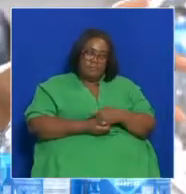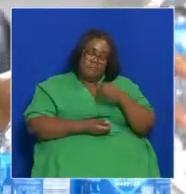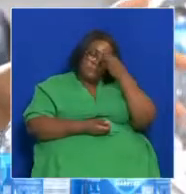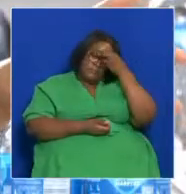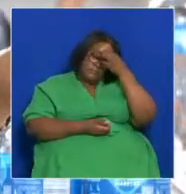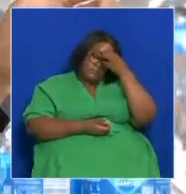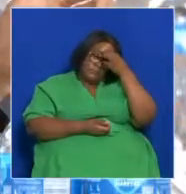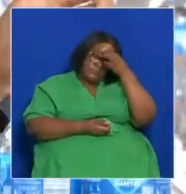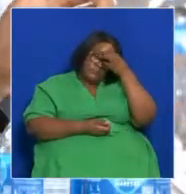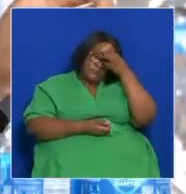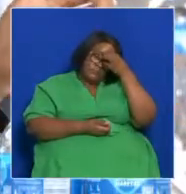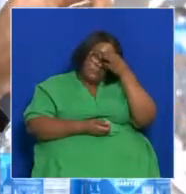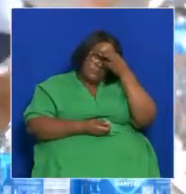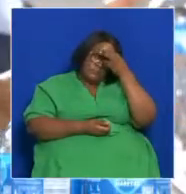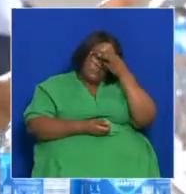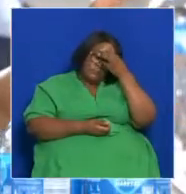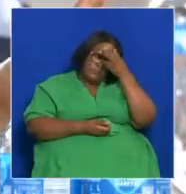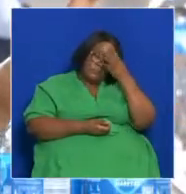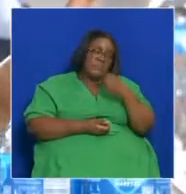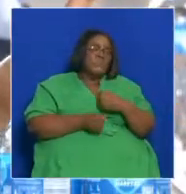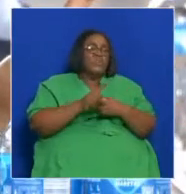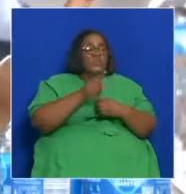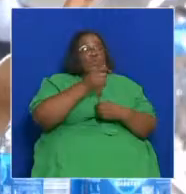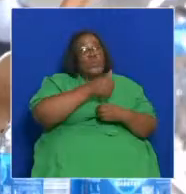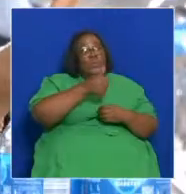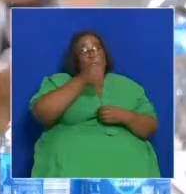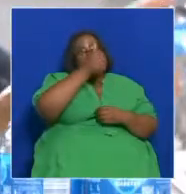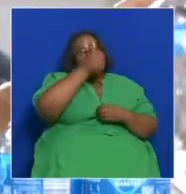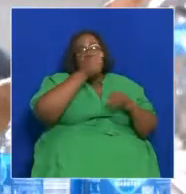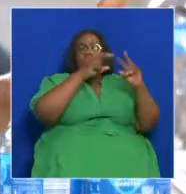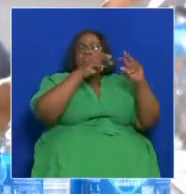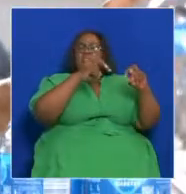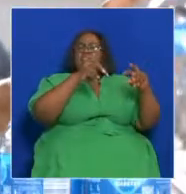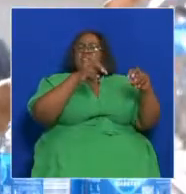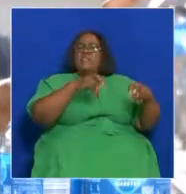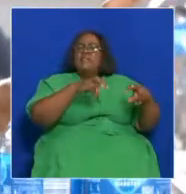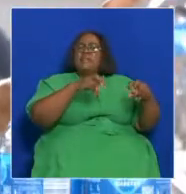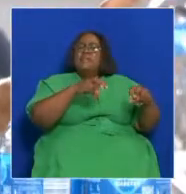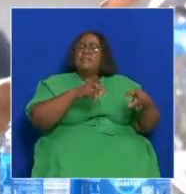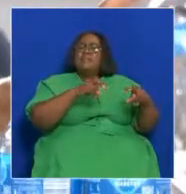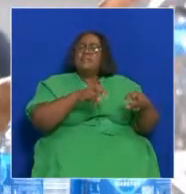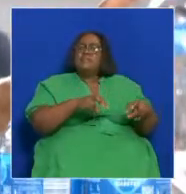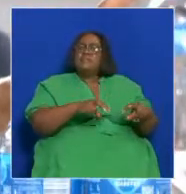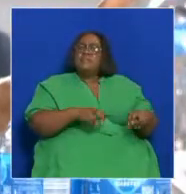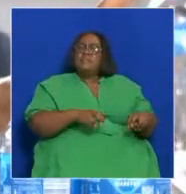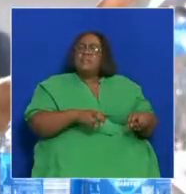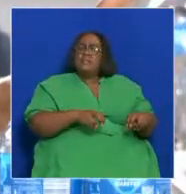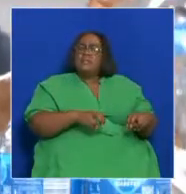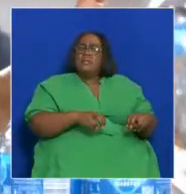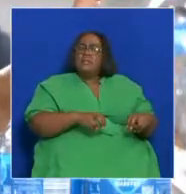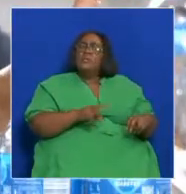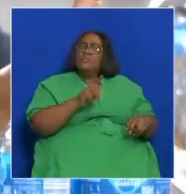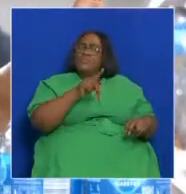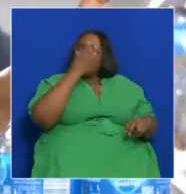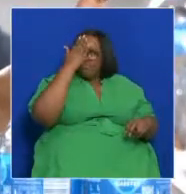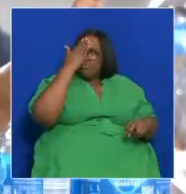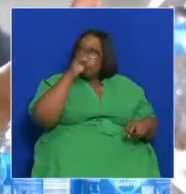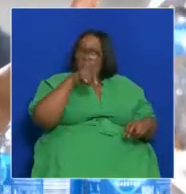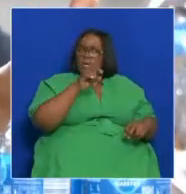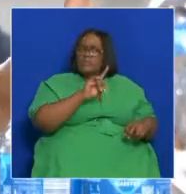of investigations. It seems to me you should know what's happening in investigations.